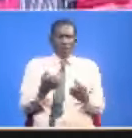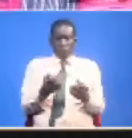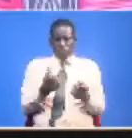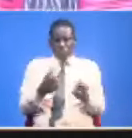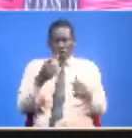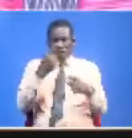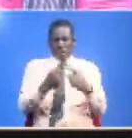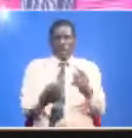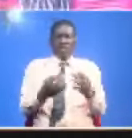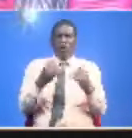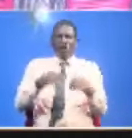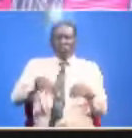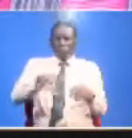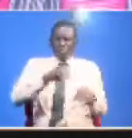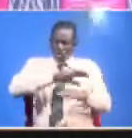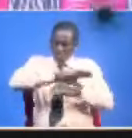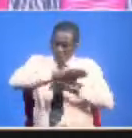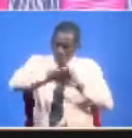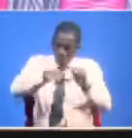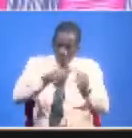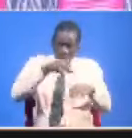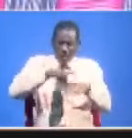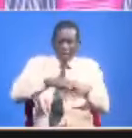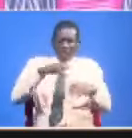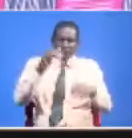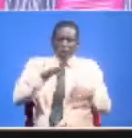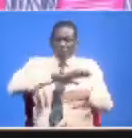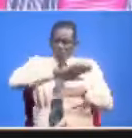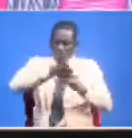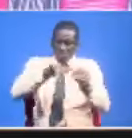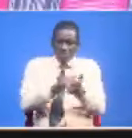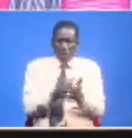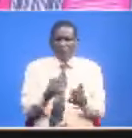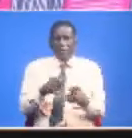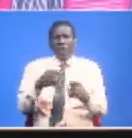years. So we recover all that money, and of course they are also